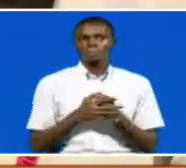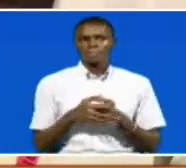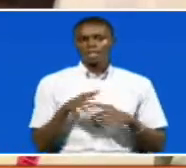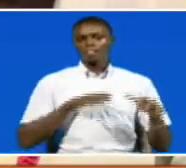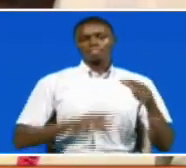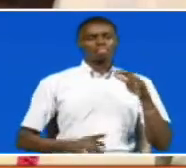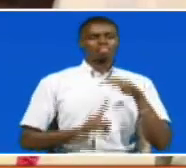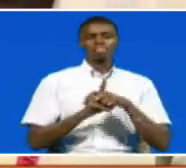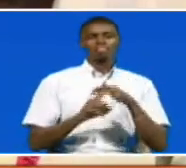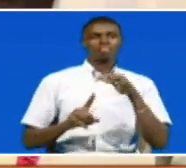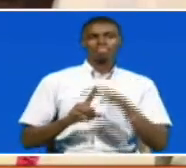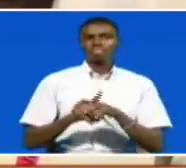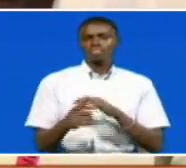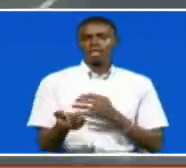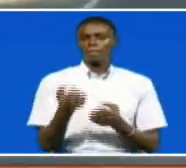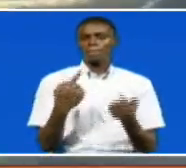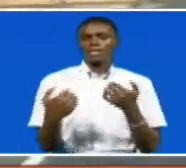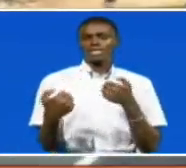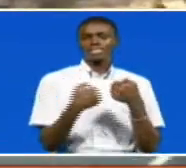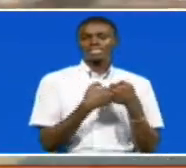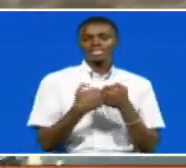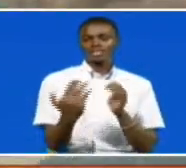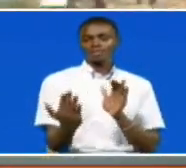to raise the challenges they are facing.